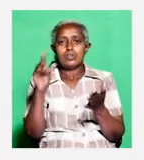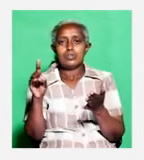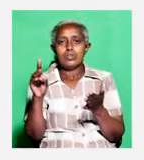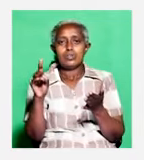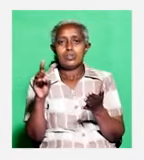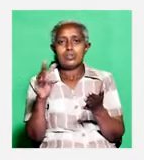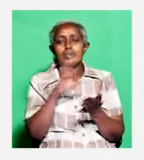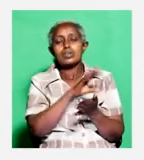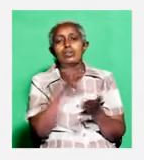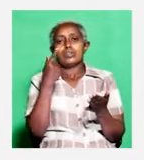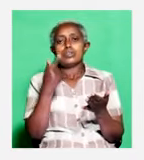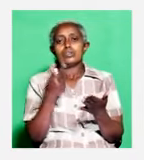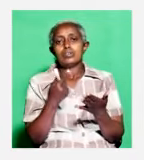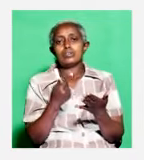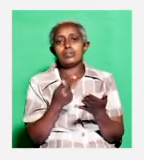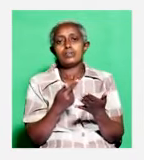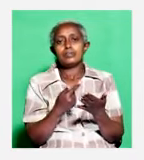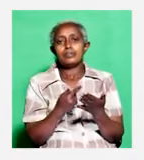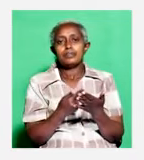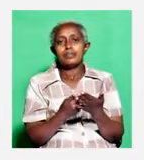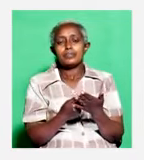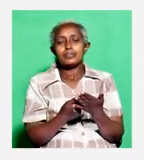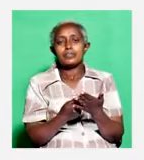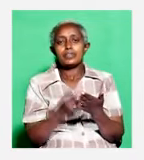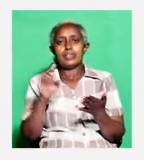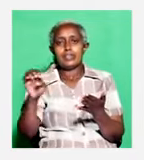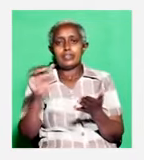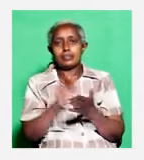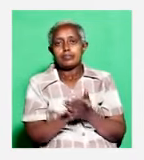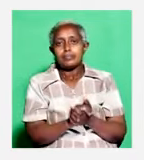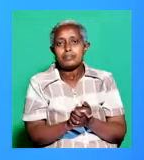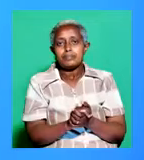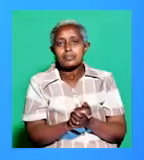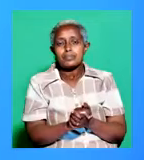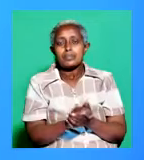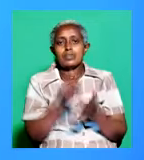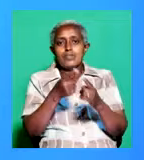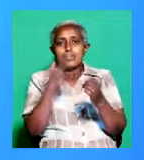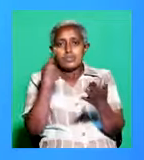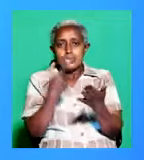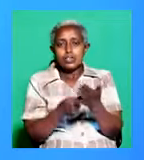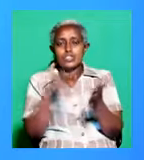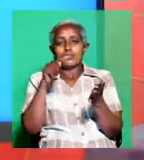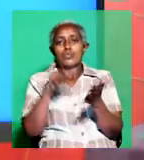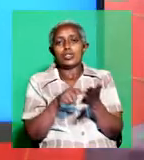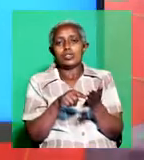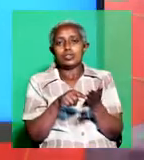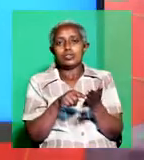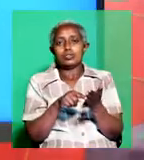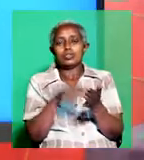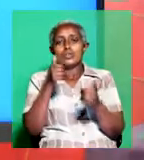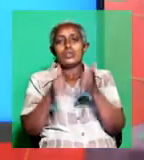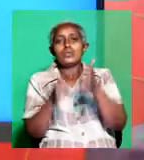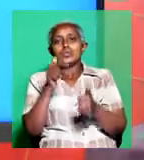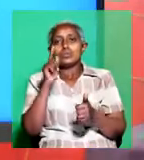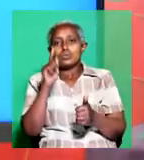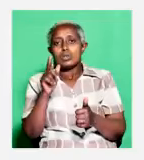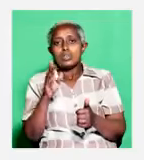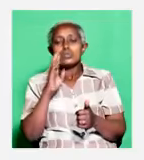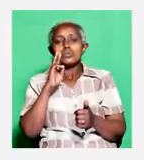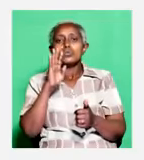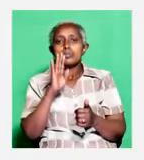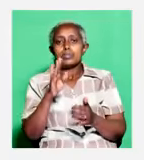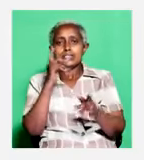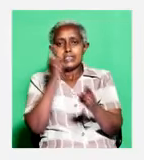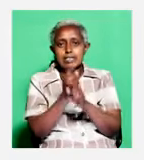D and E. From these points, which one will be